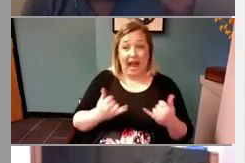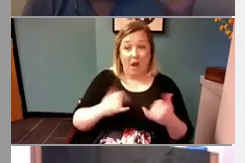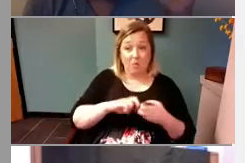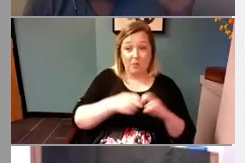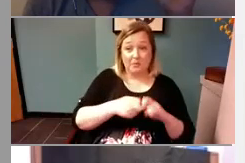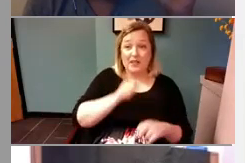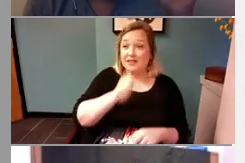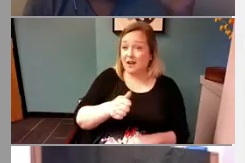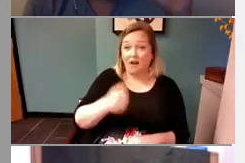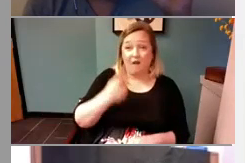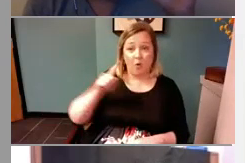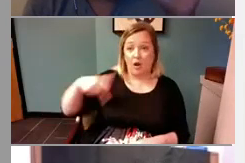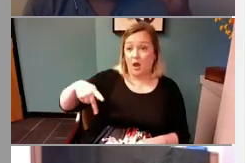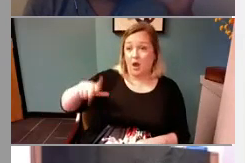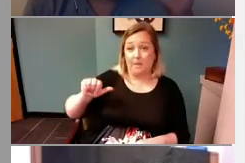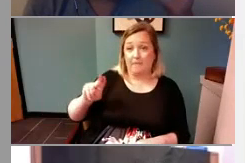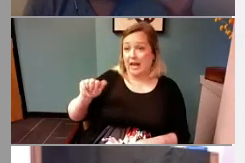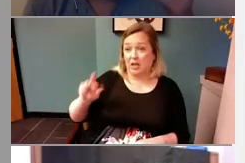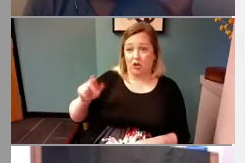same.